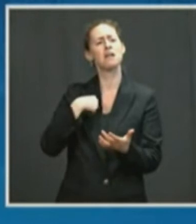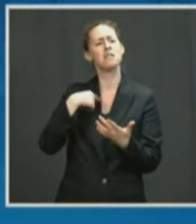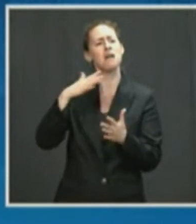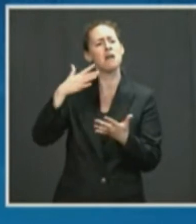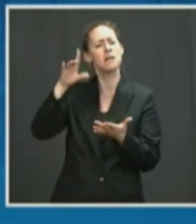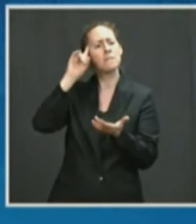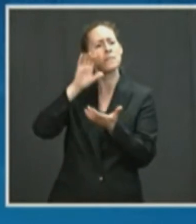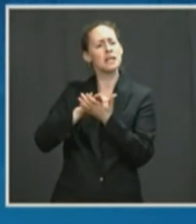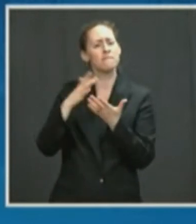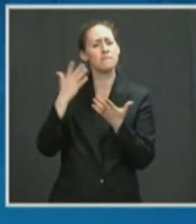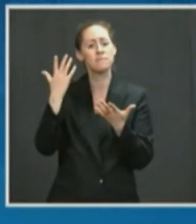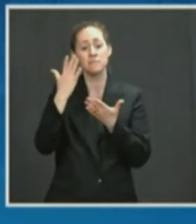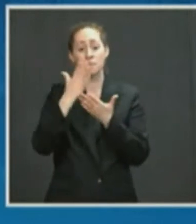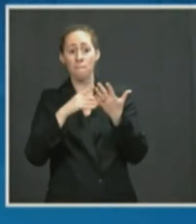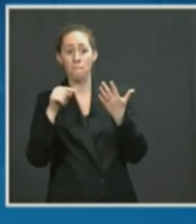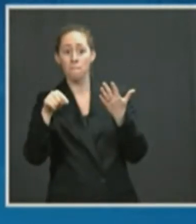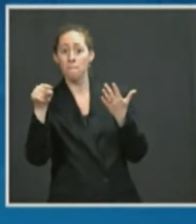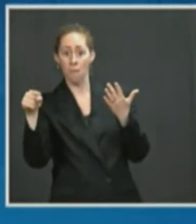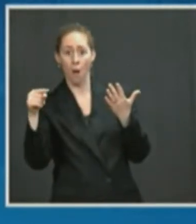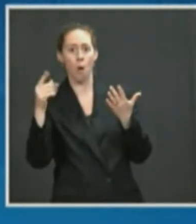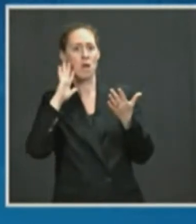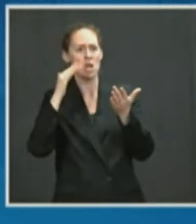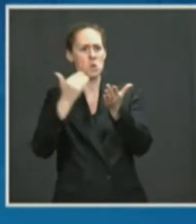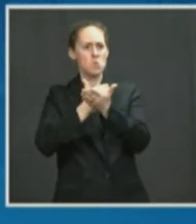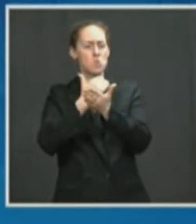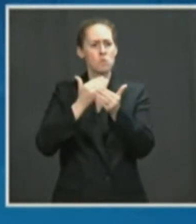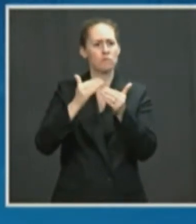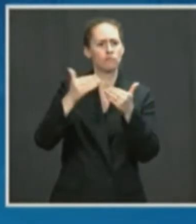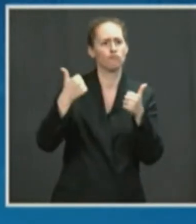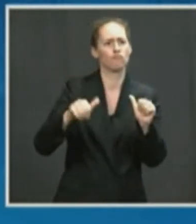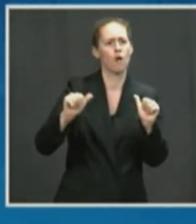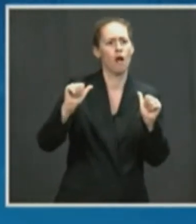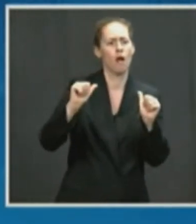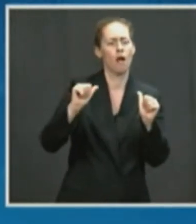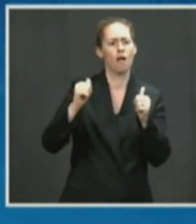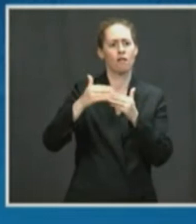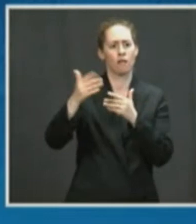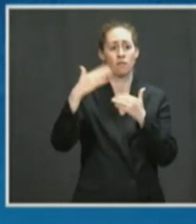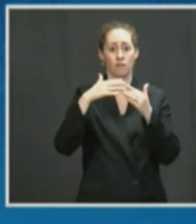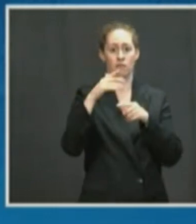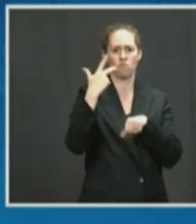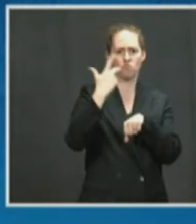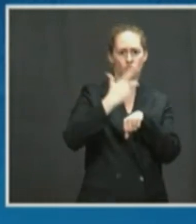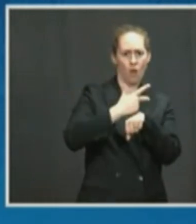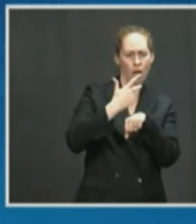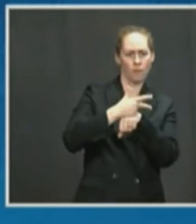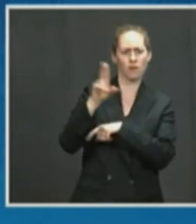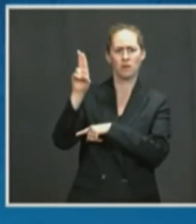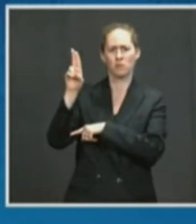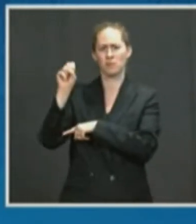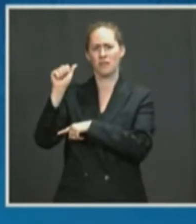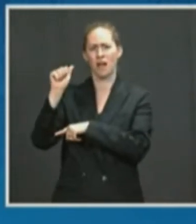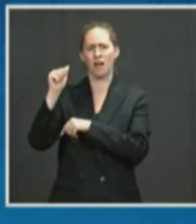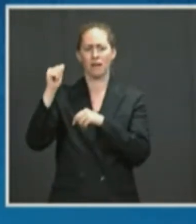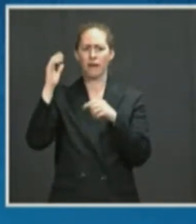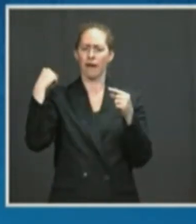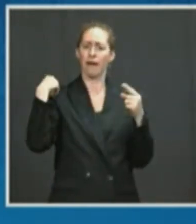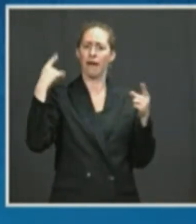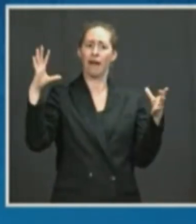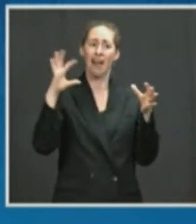many attempts at collaboration between the United States and this region of the world over many years, as you know. Some have worked, some have